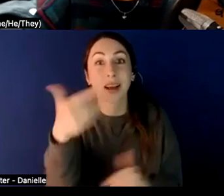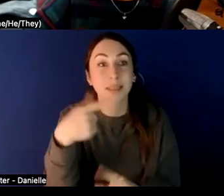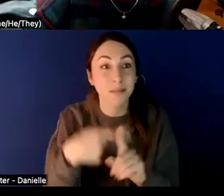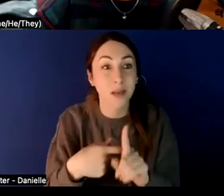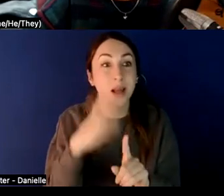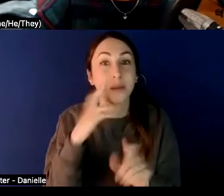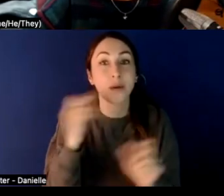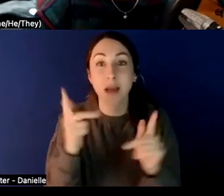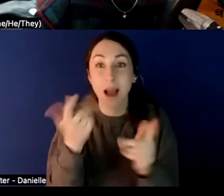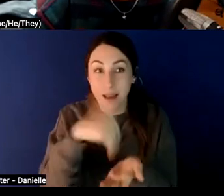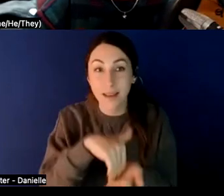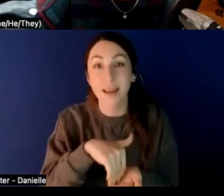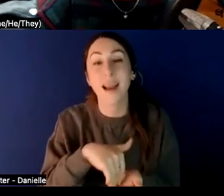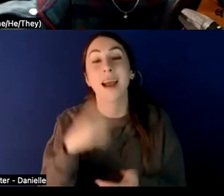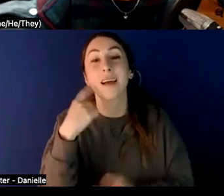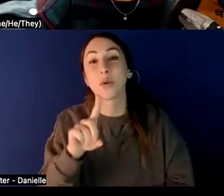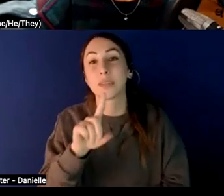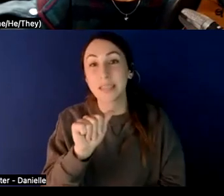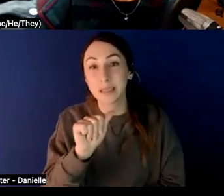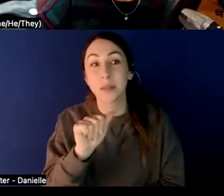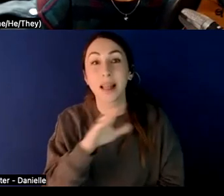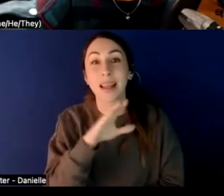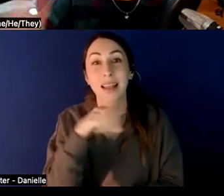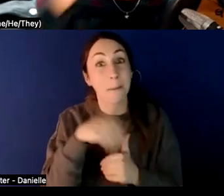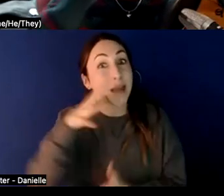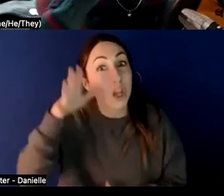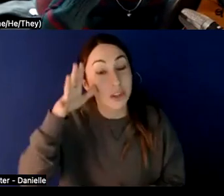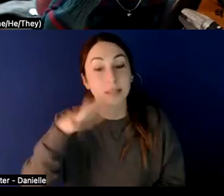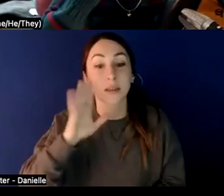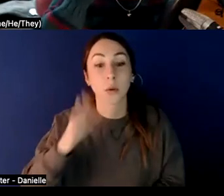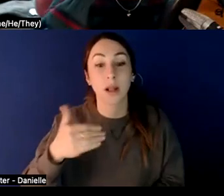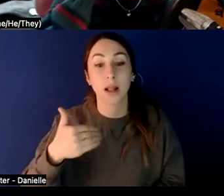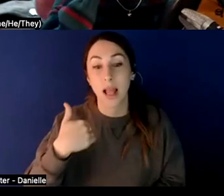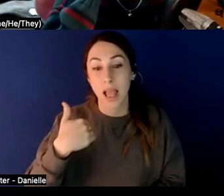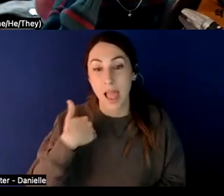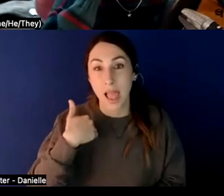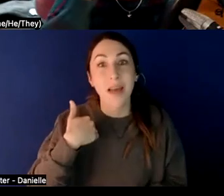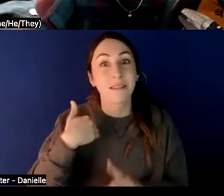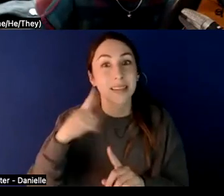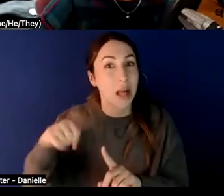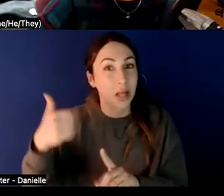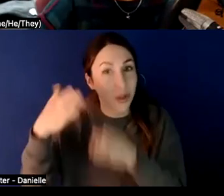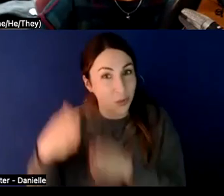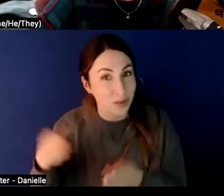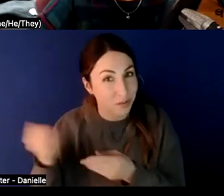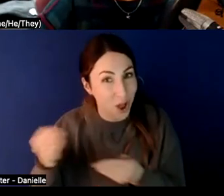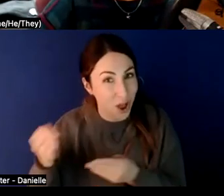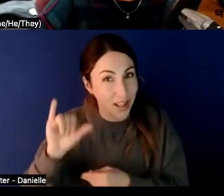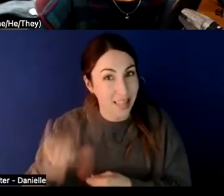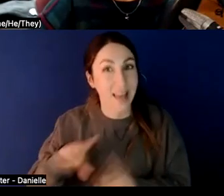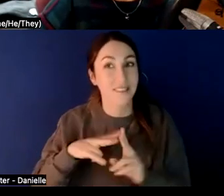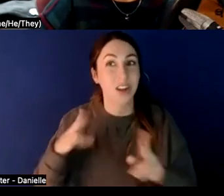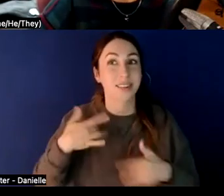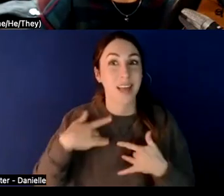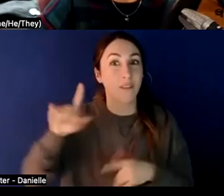for Diversability Unplugged, Disability in Parenting. We'll have Nitty be moderating that, and it's her first one. I'm so excited for her.